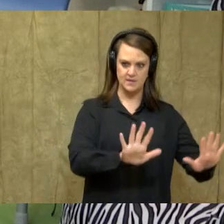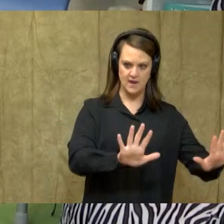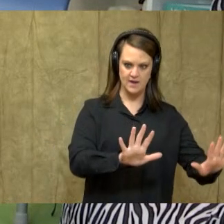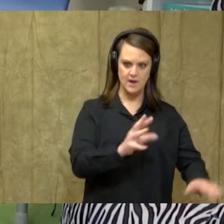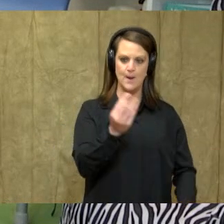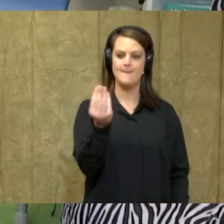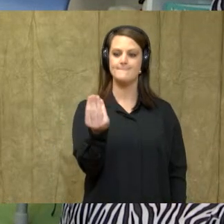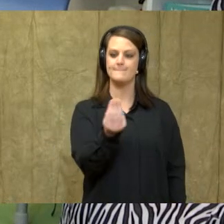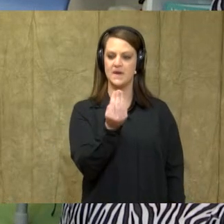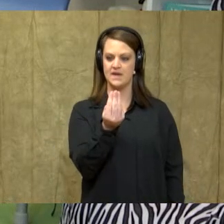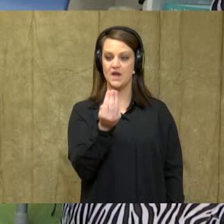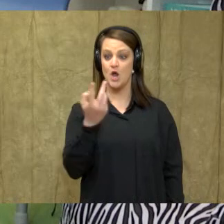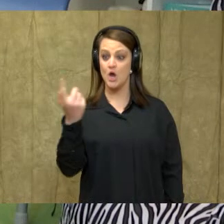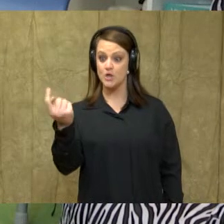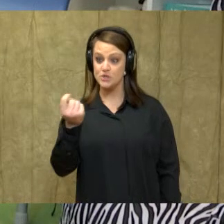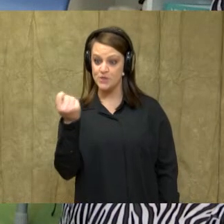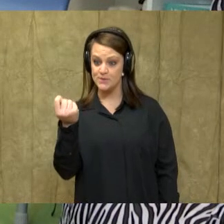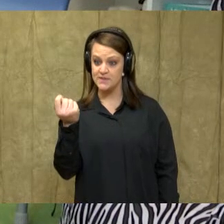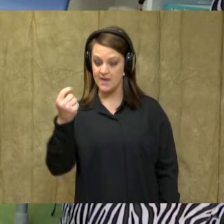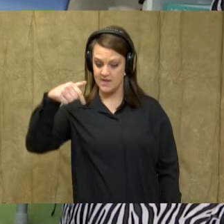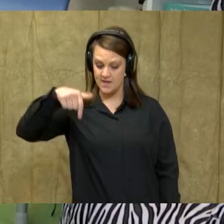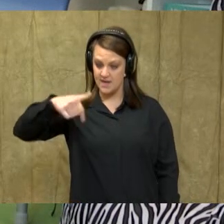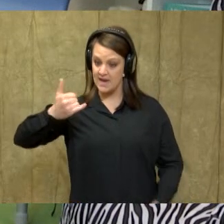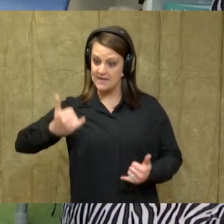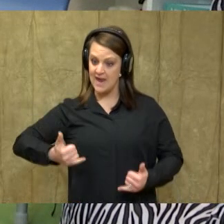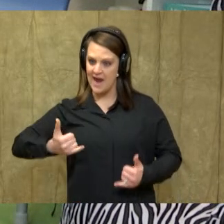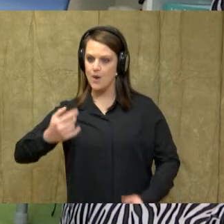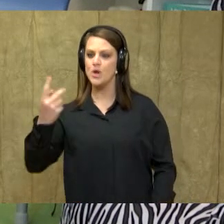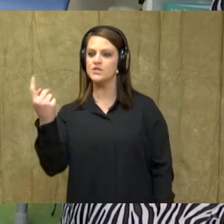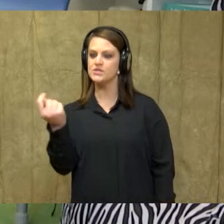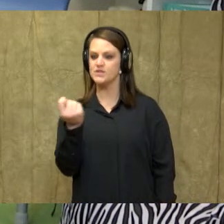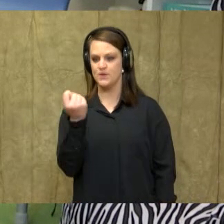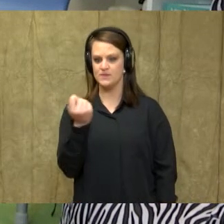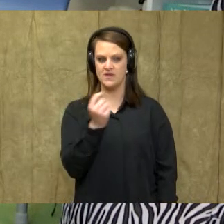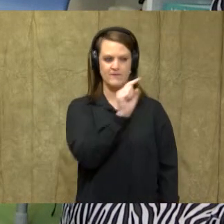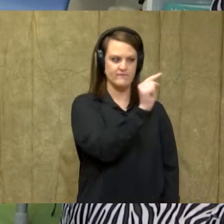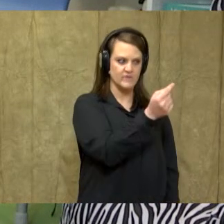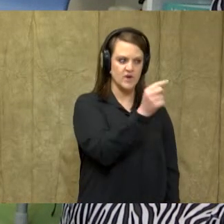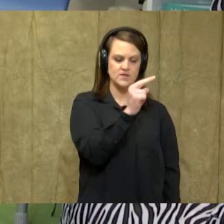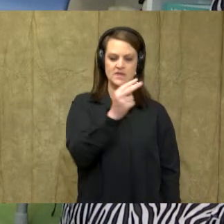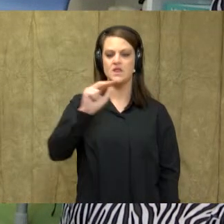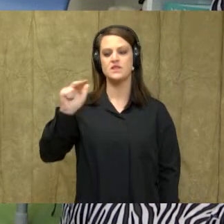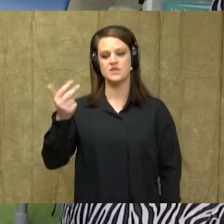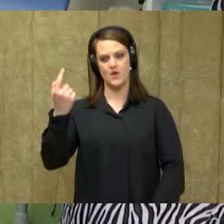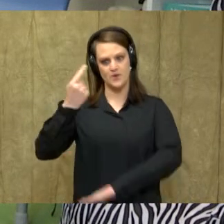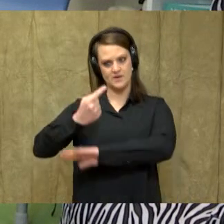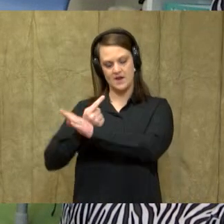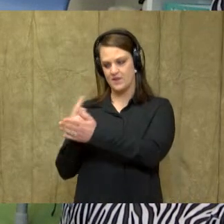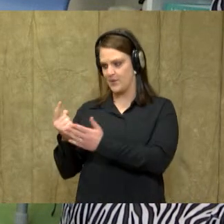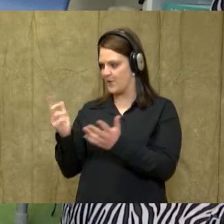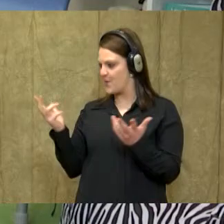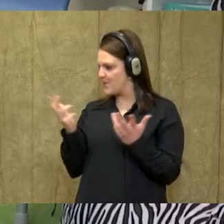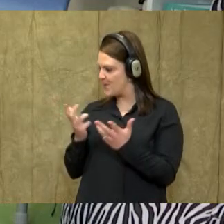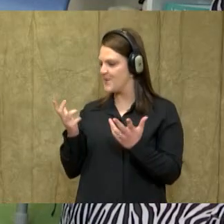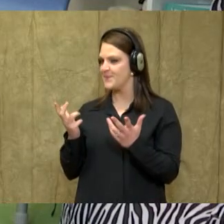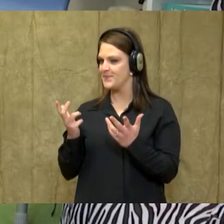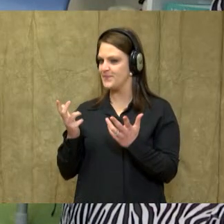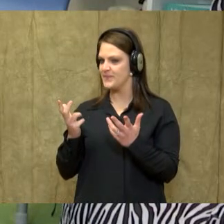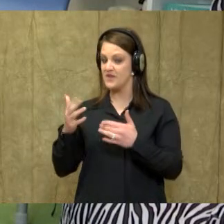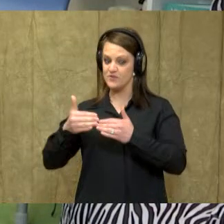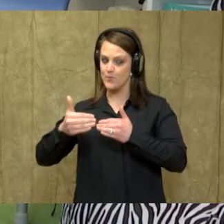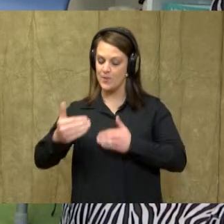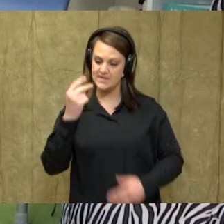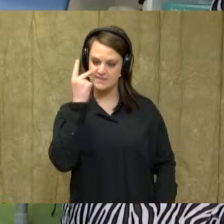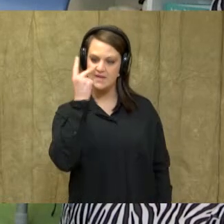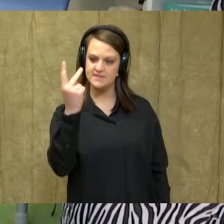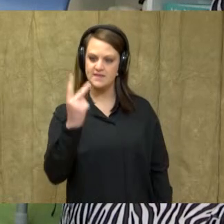Monday, Tuesday. We're on Tuesday. We're on the 3rd day of the week, Miss Smith. Ooh. Whew. Let's see what else our calendar tells